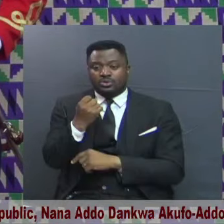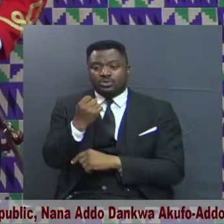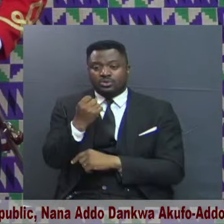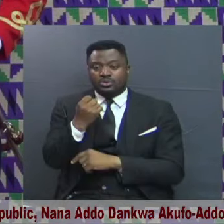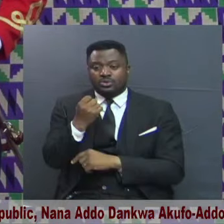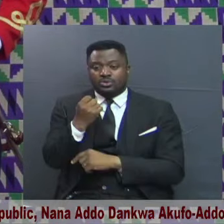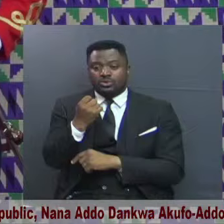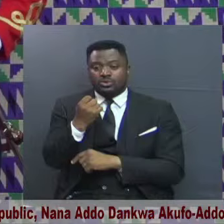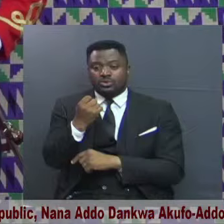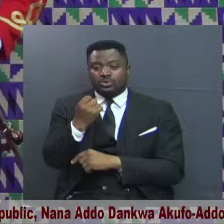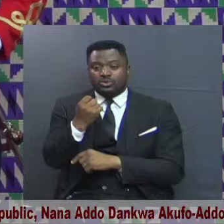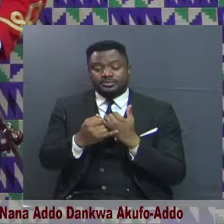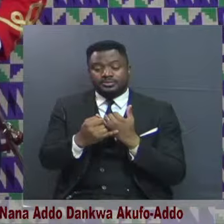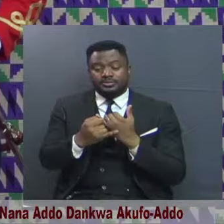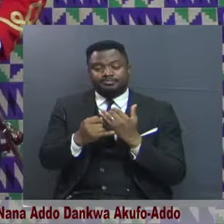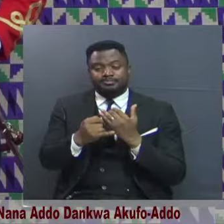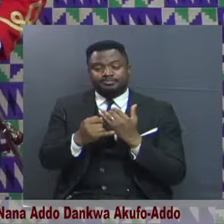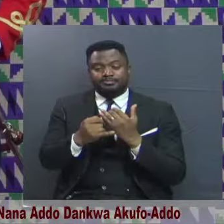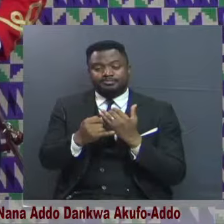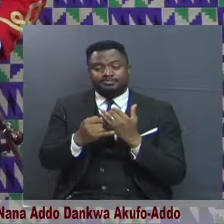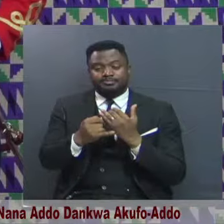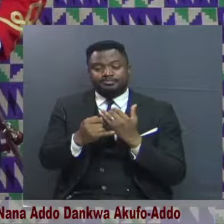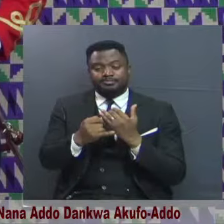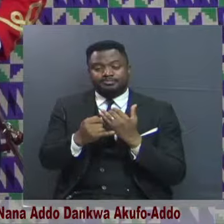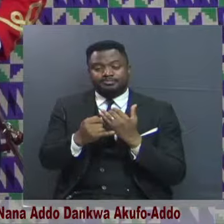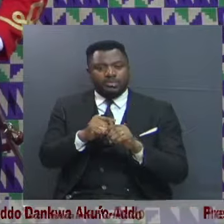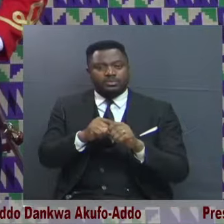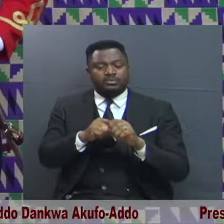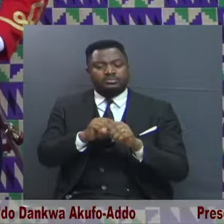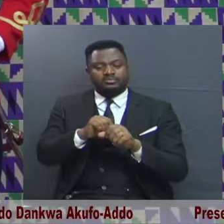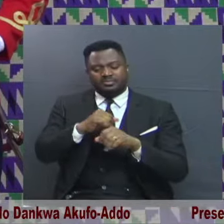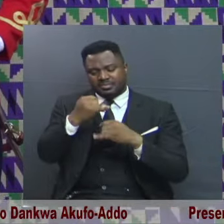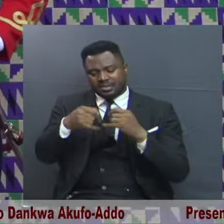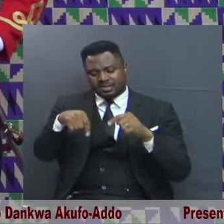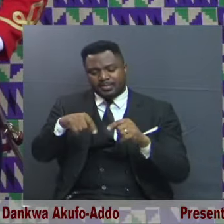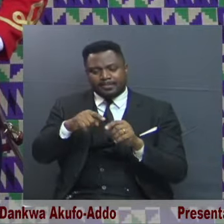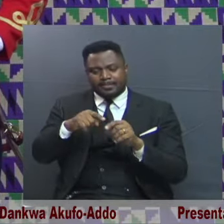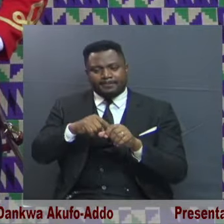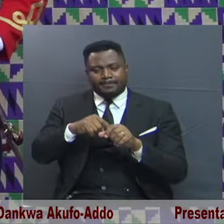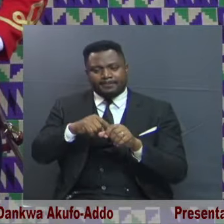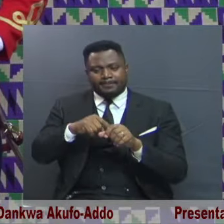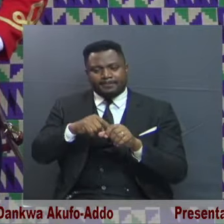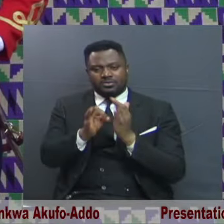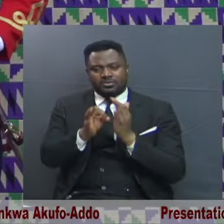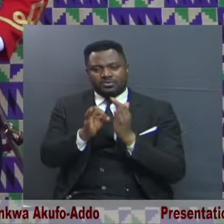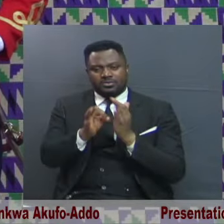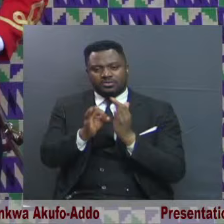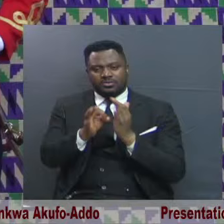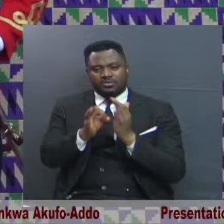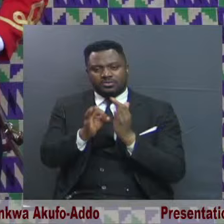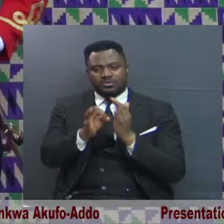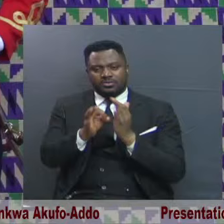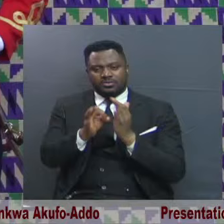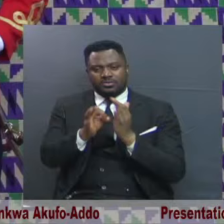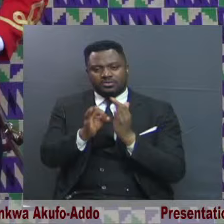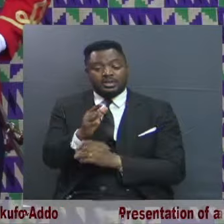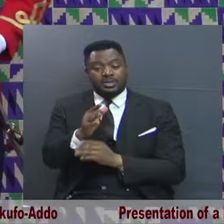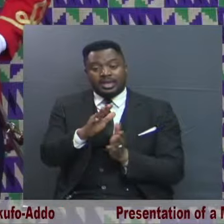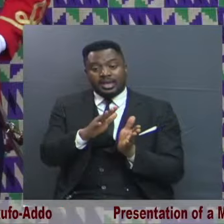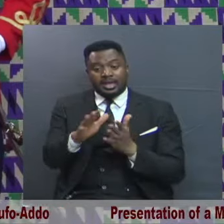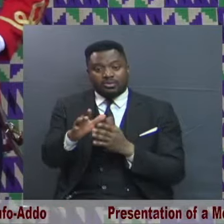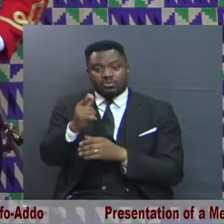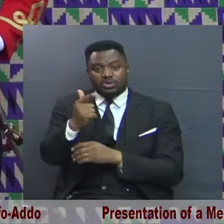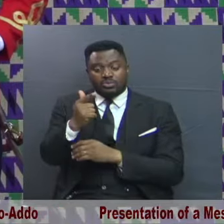projects have been stated for inauguration by the end of this month of February 2024 the remaining